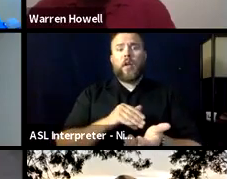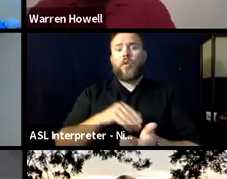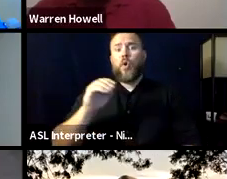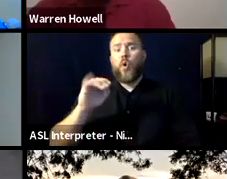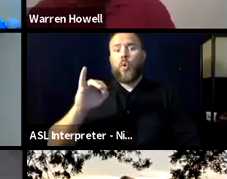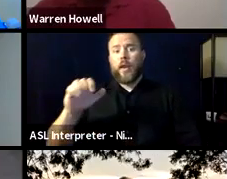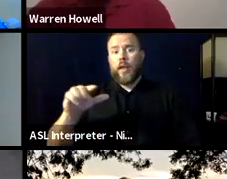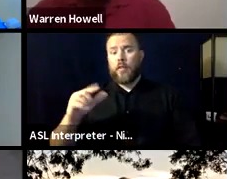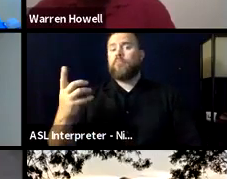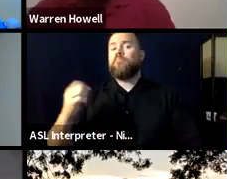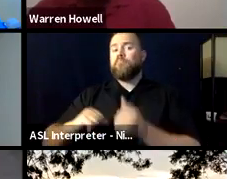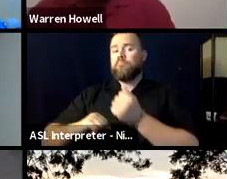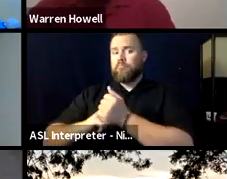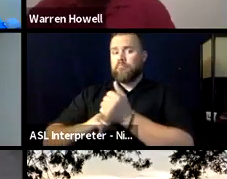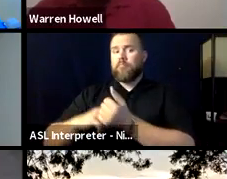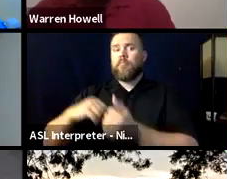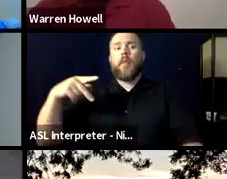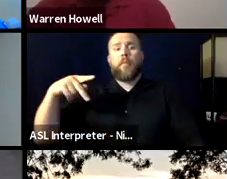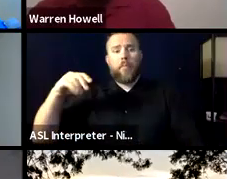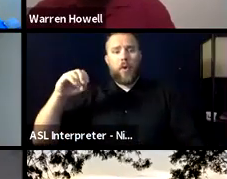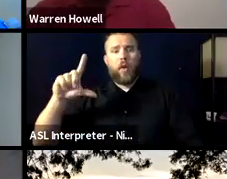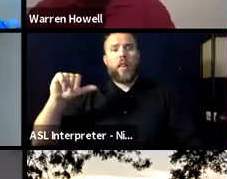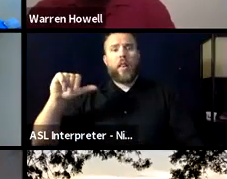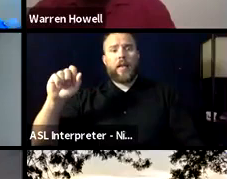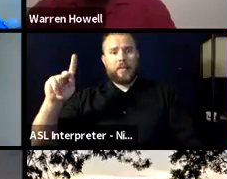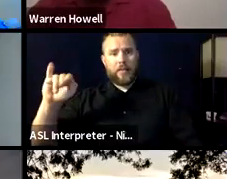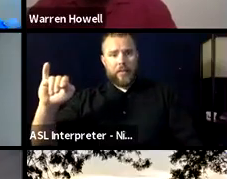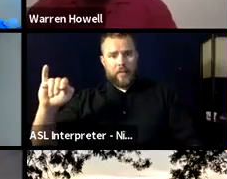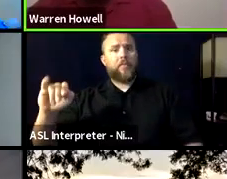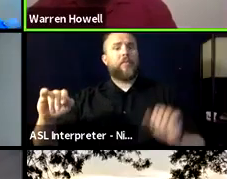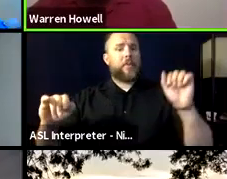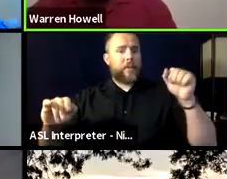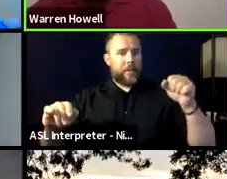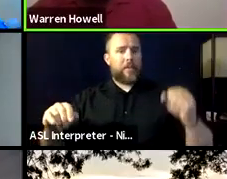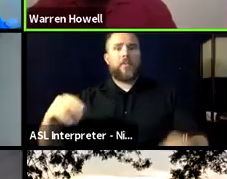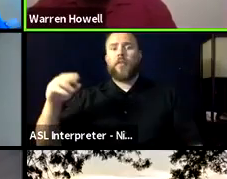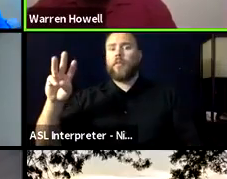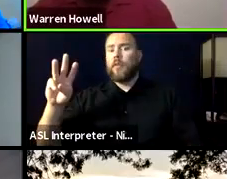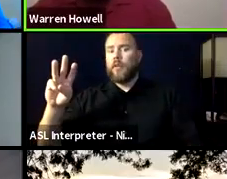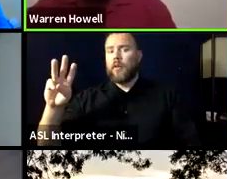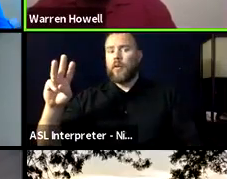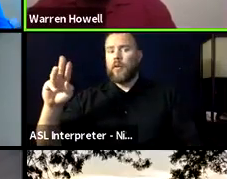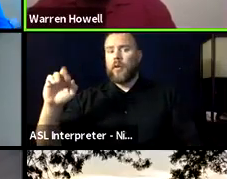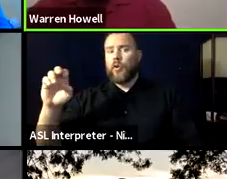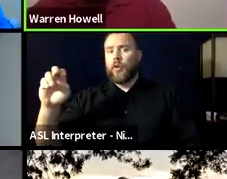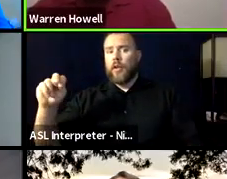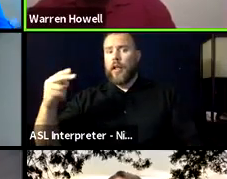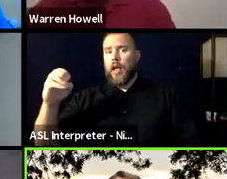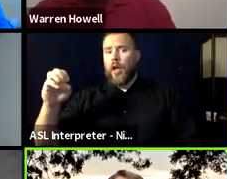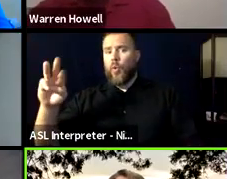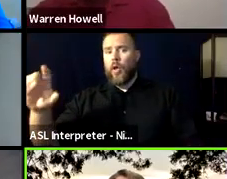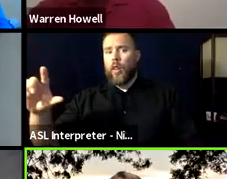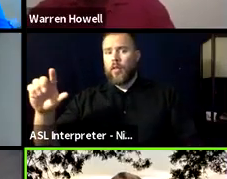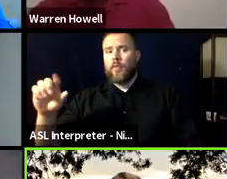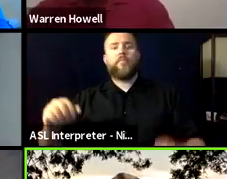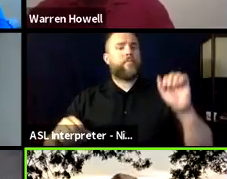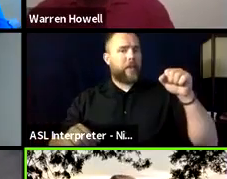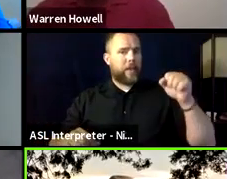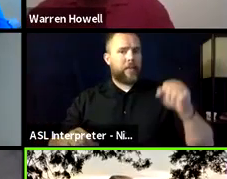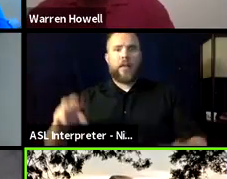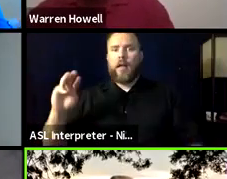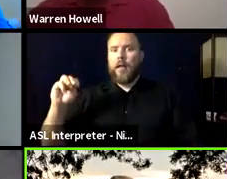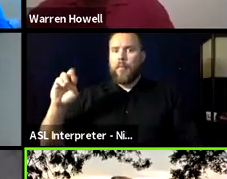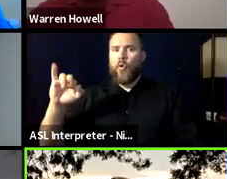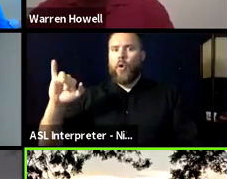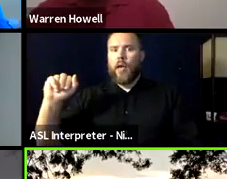Mr. Pulaski. Fred Pulaski, yes. Mr. Howell. Warren Howell, yes. Ms. Moriak. Monica Moriak, yes.